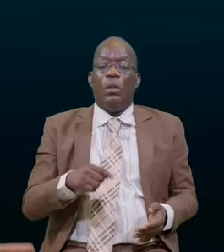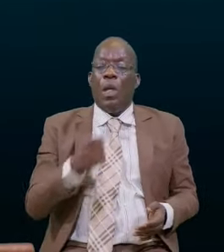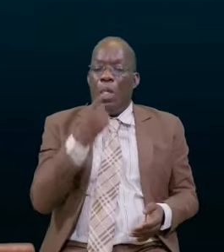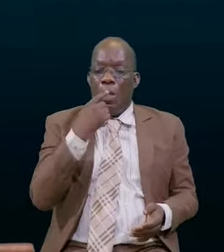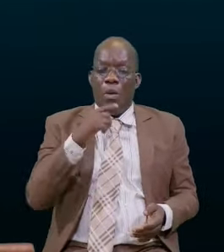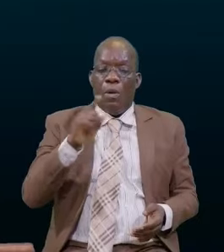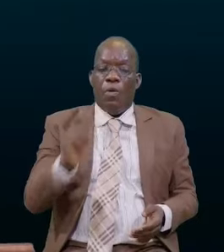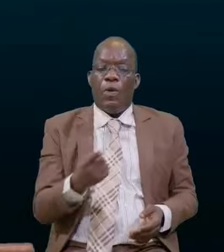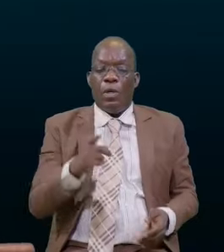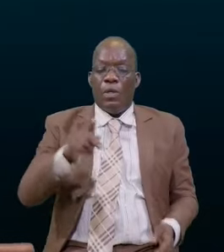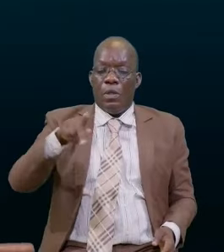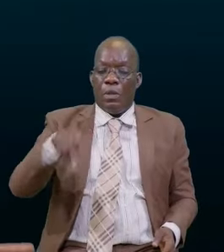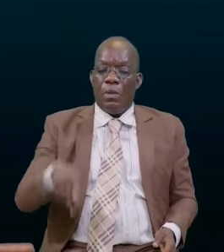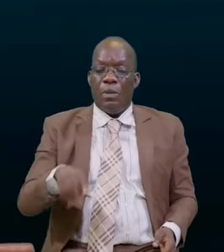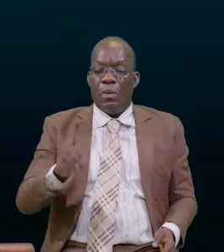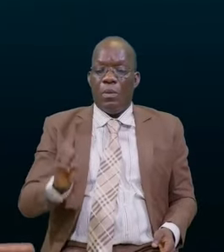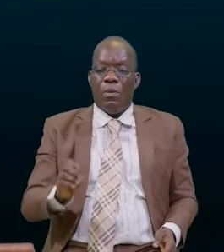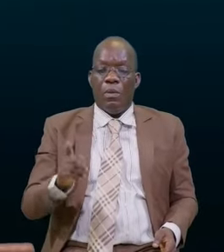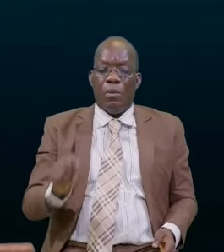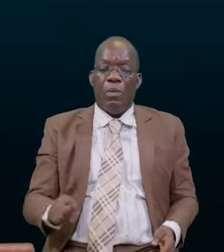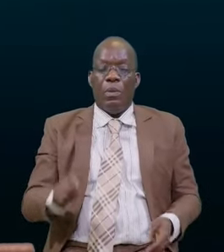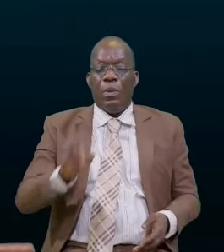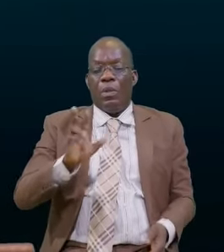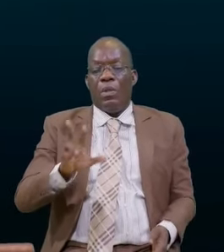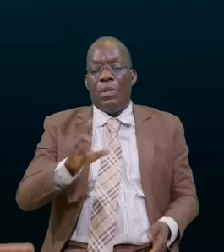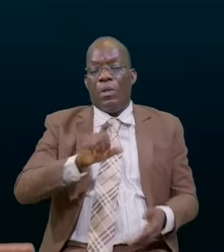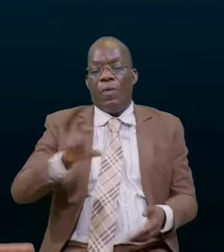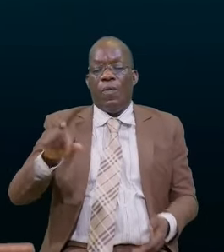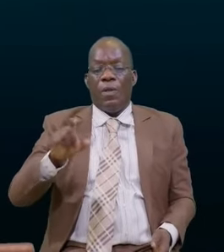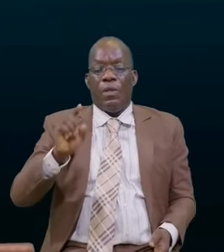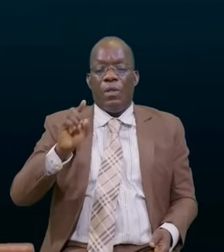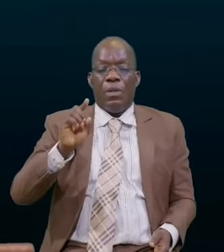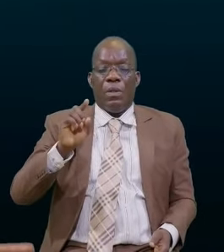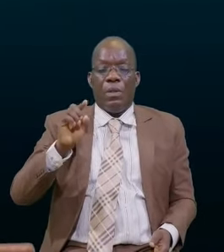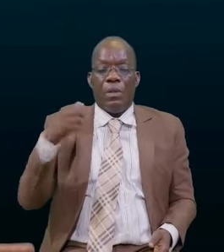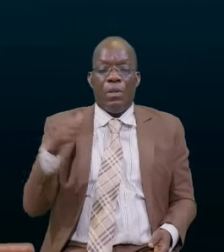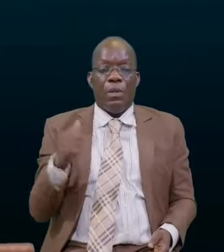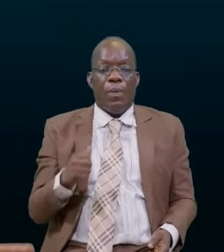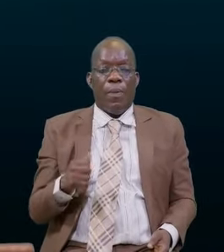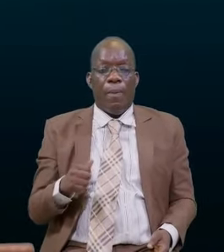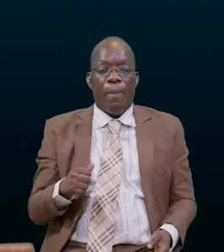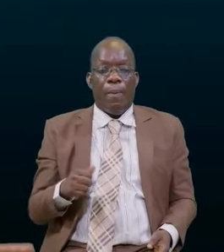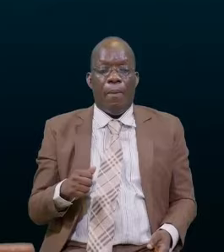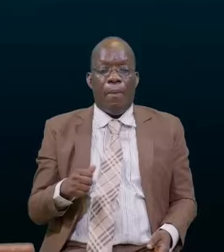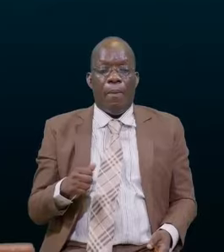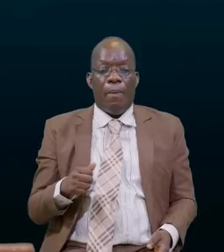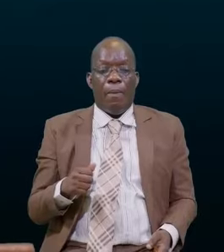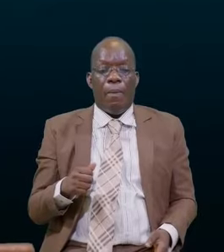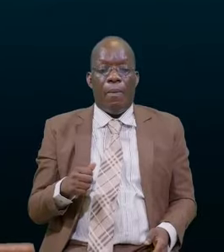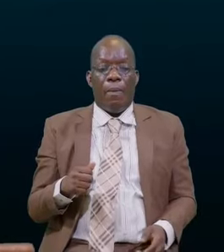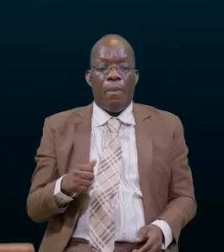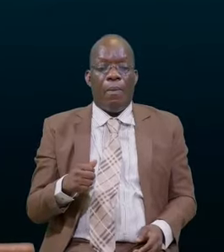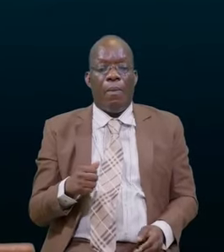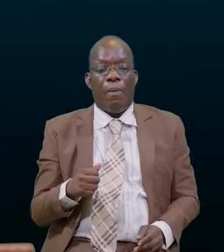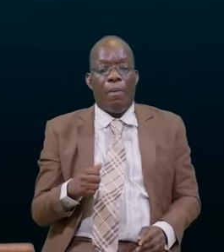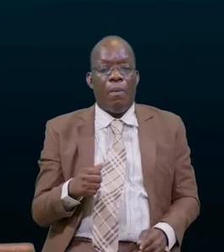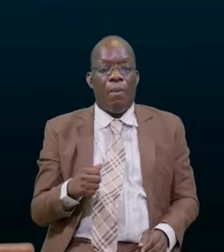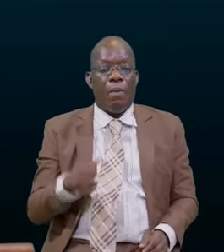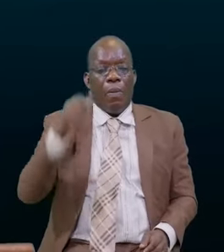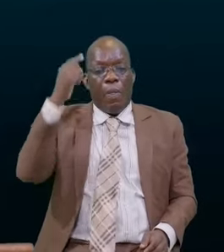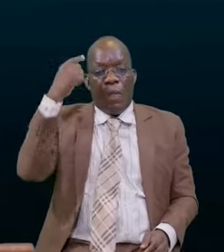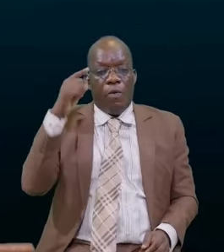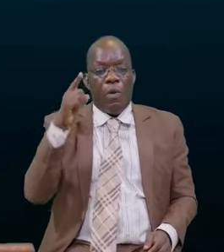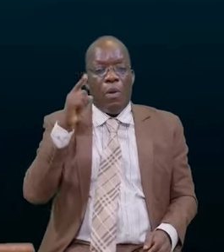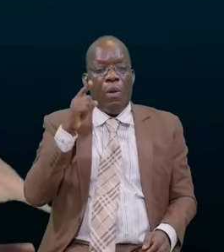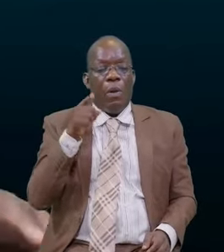3 I read verse 10 1 Peter chter 3 I read verse 10 for he that we love